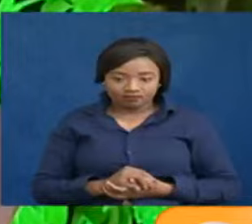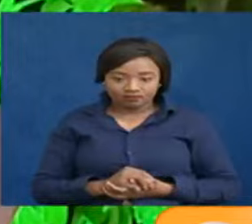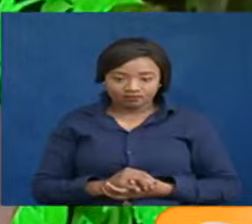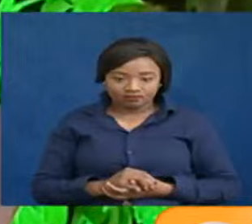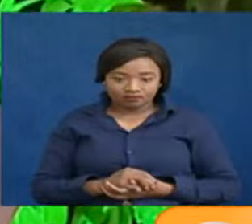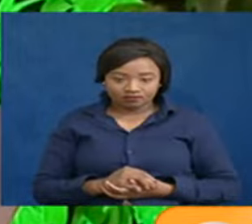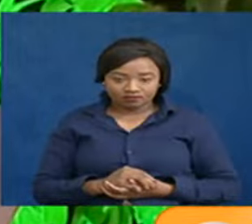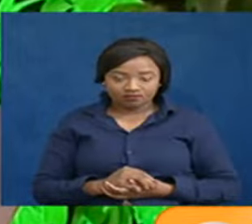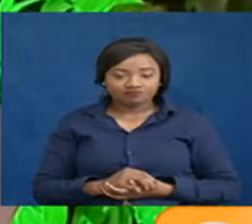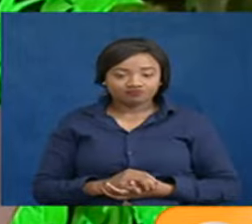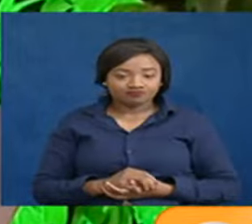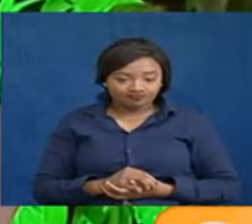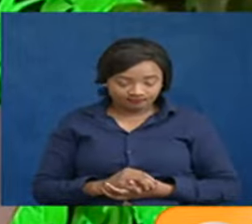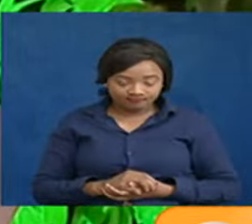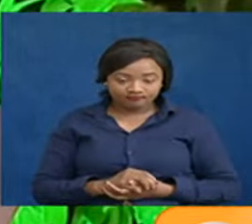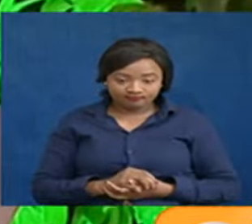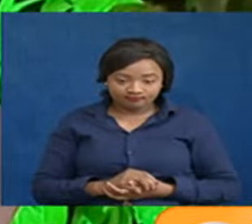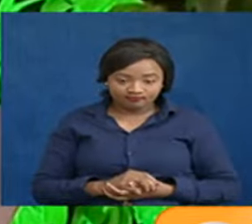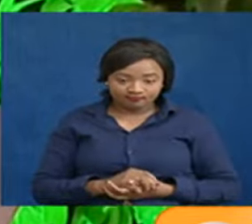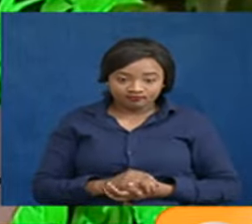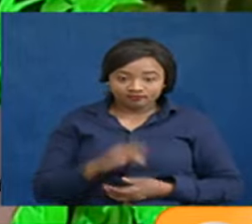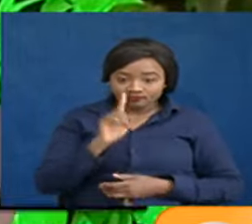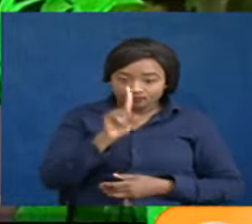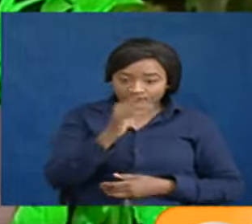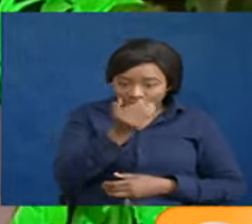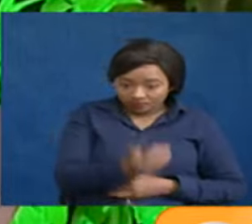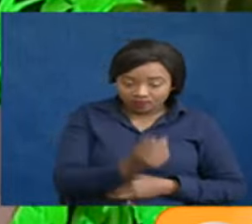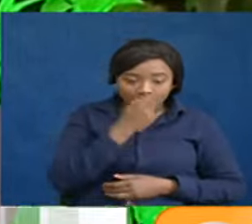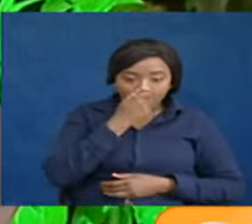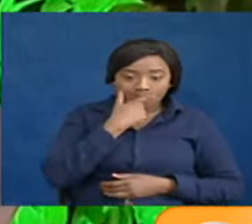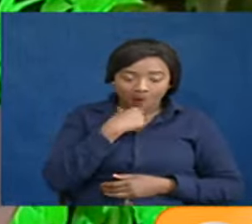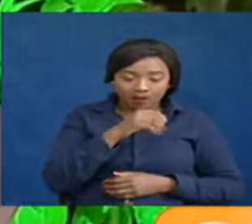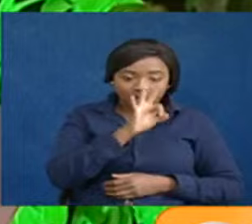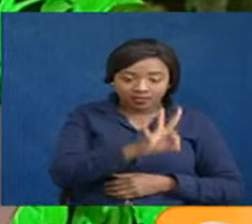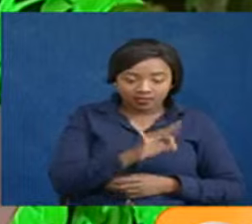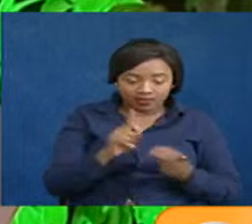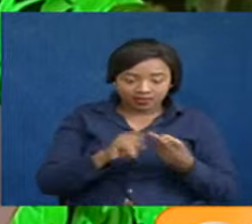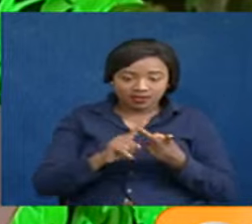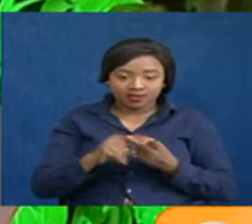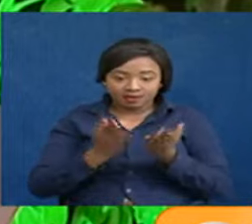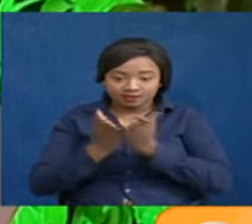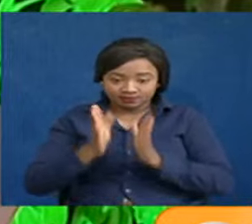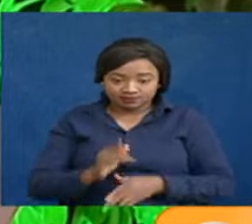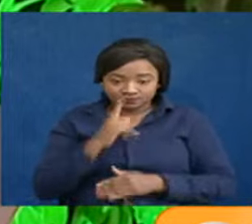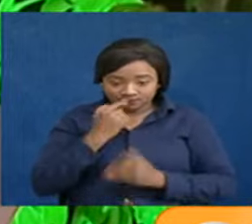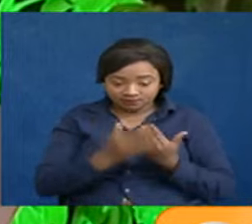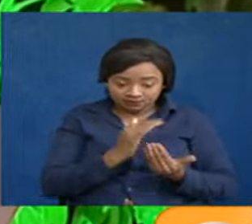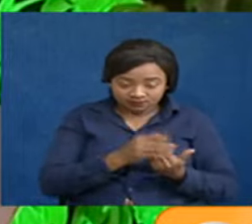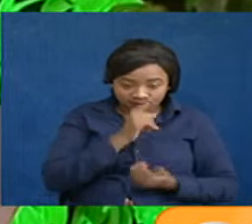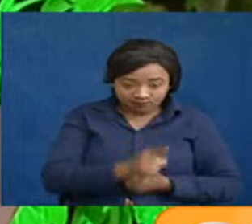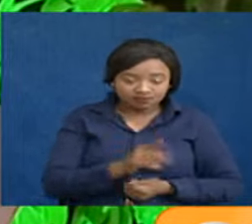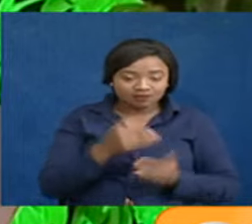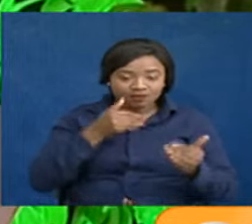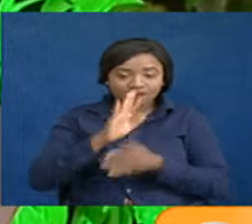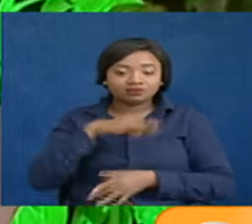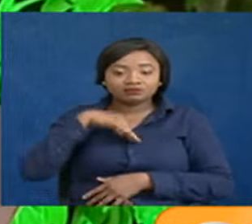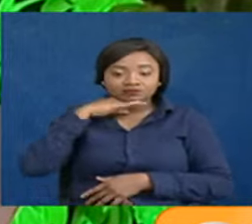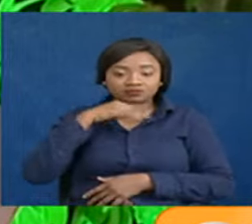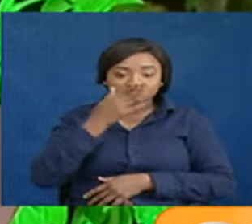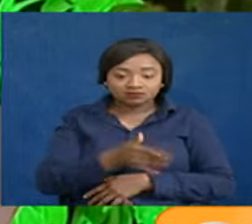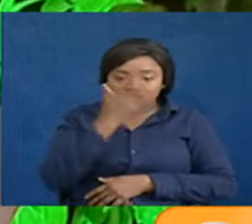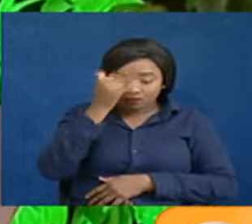Now here's a story I promised you earlier on. A three-year-old child and a nanny escaped death in Syokimau's Mudama Heights estate after building